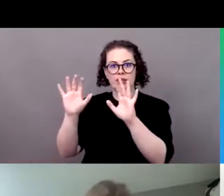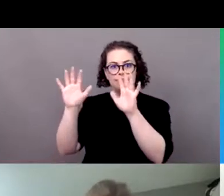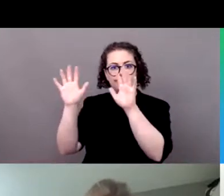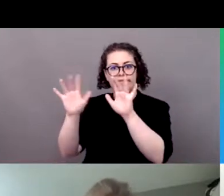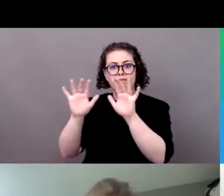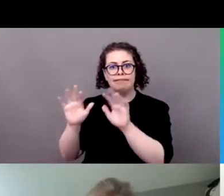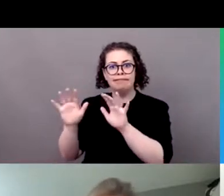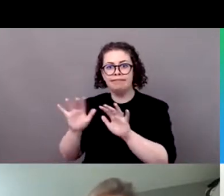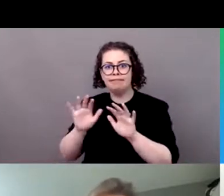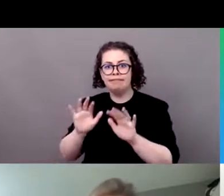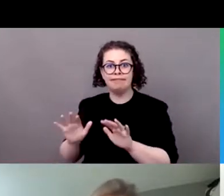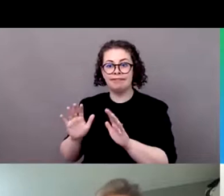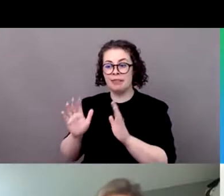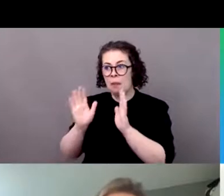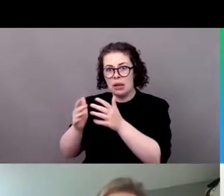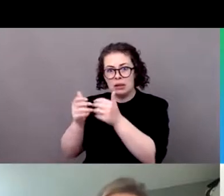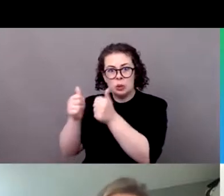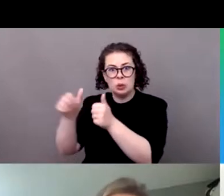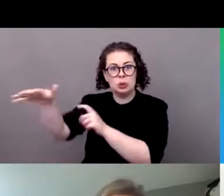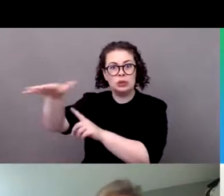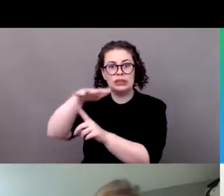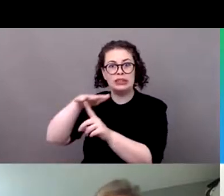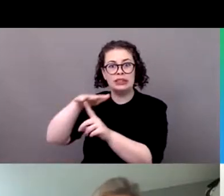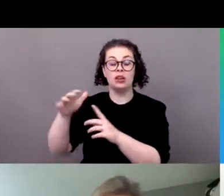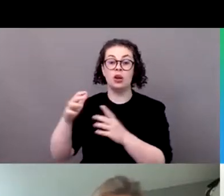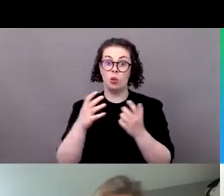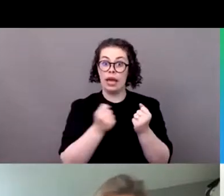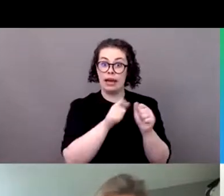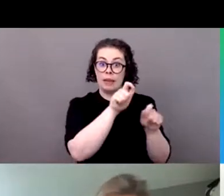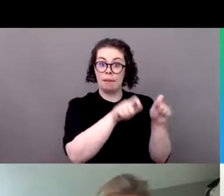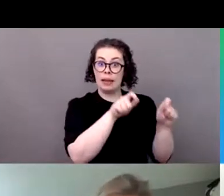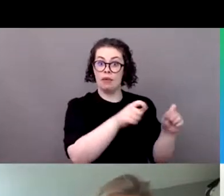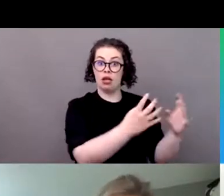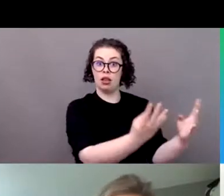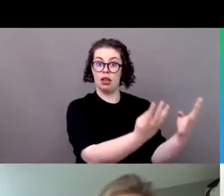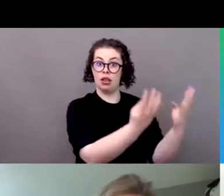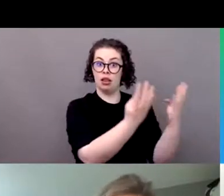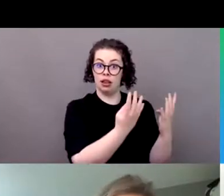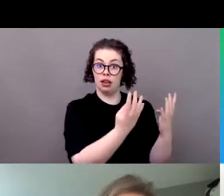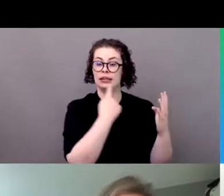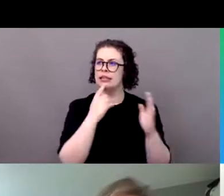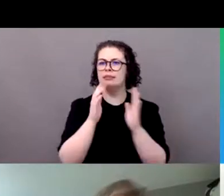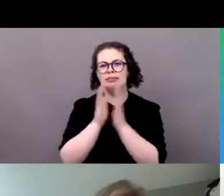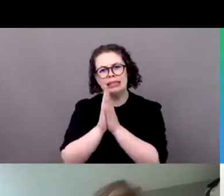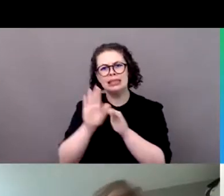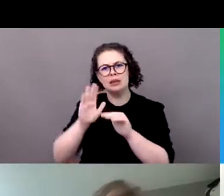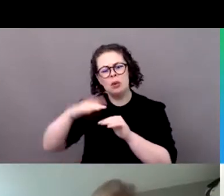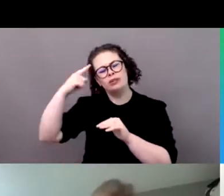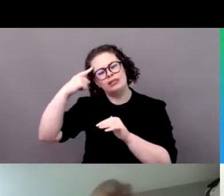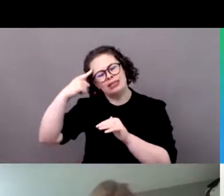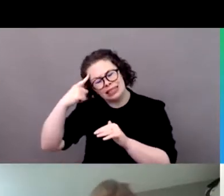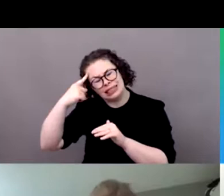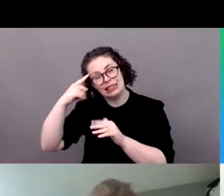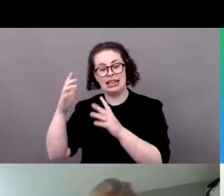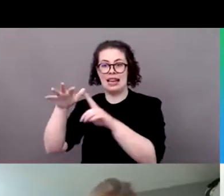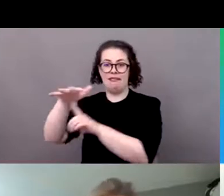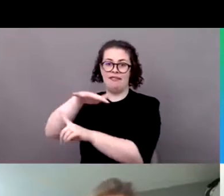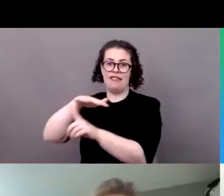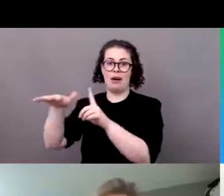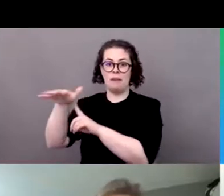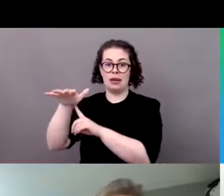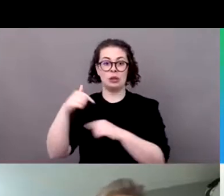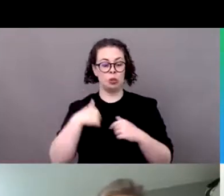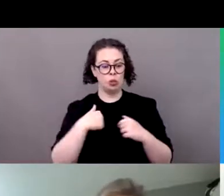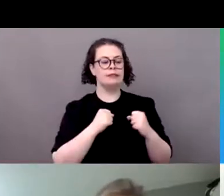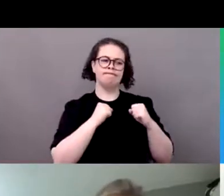license to operate, because we also have fans who tell us that this is an area they want us to take action in. So that's what we